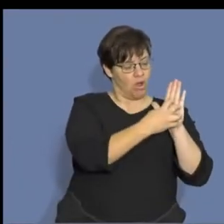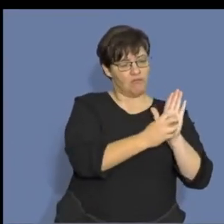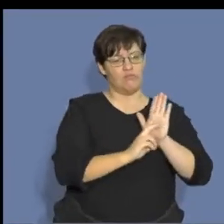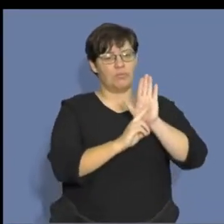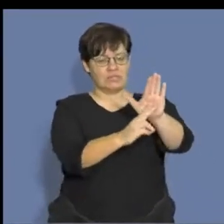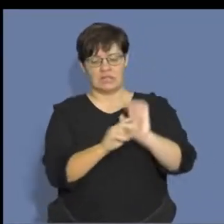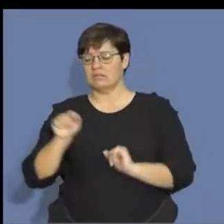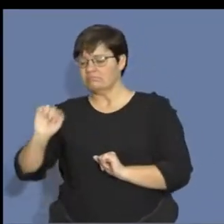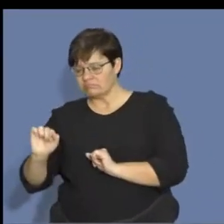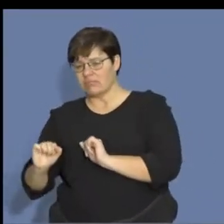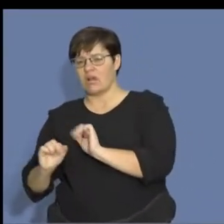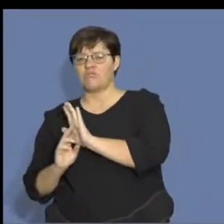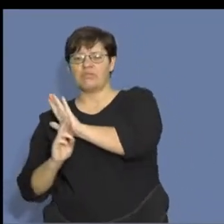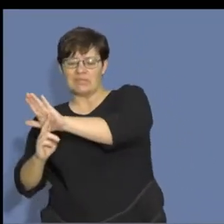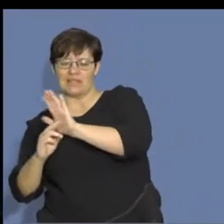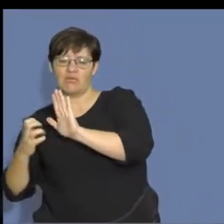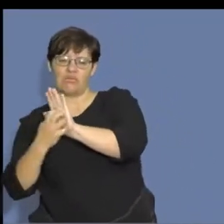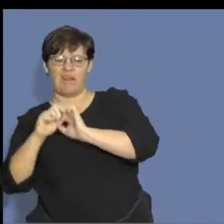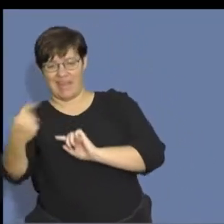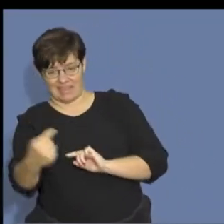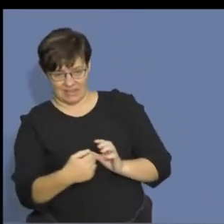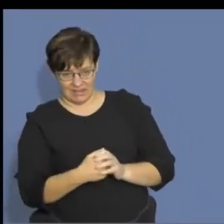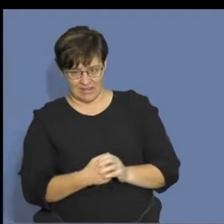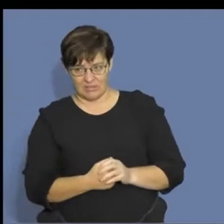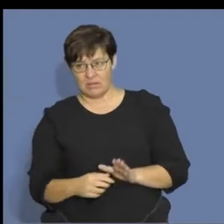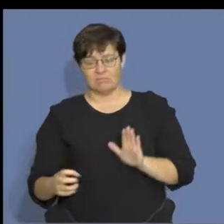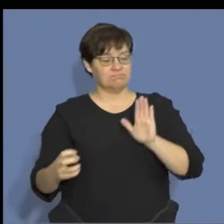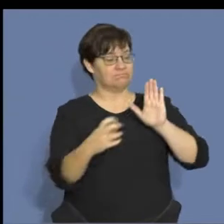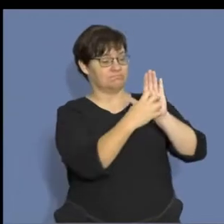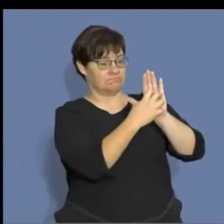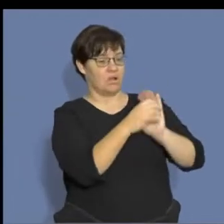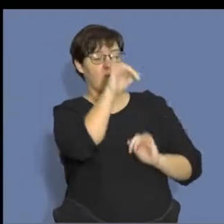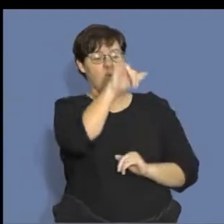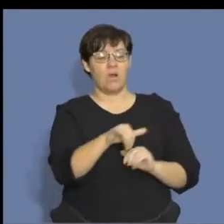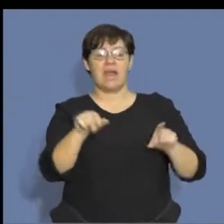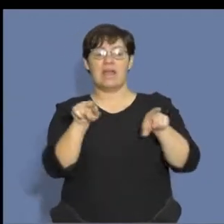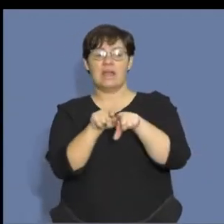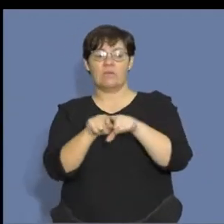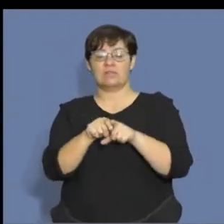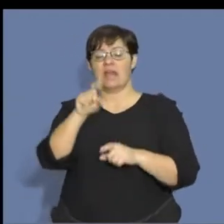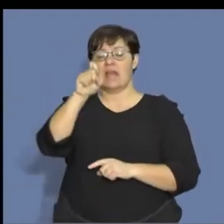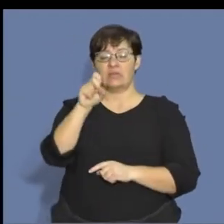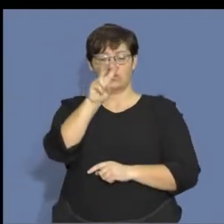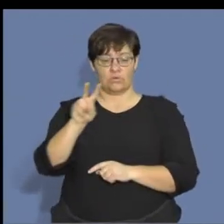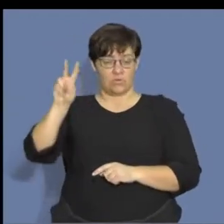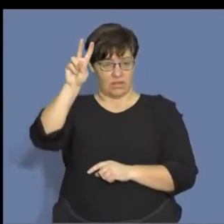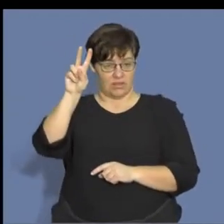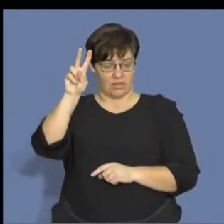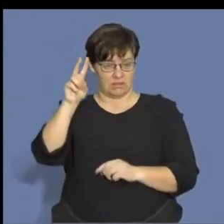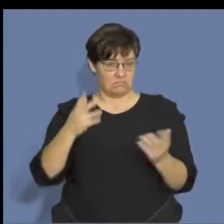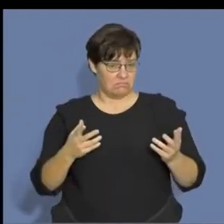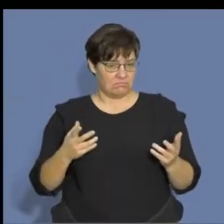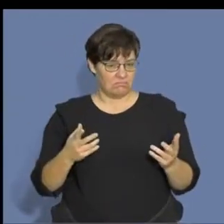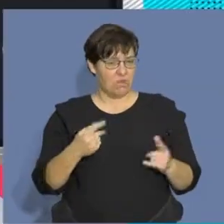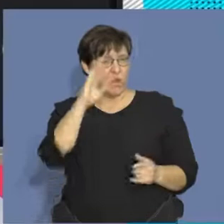So if I put this graph up on the board, y equals x squared, can